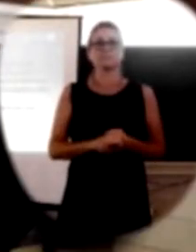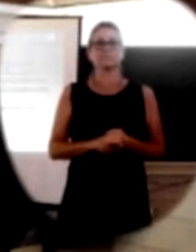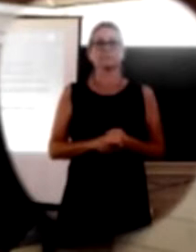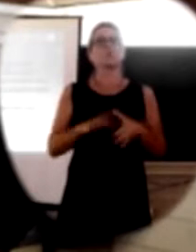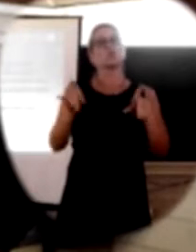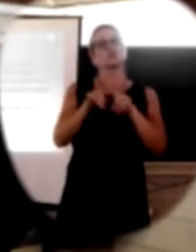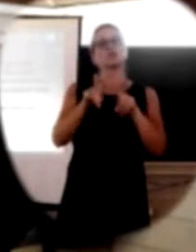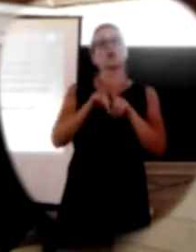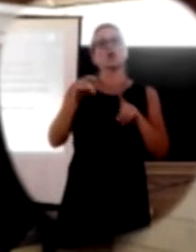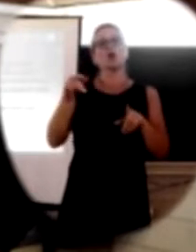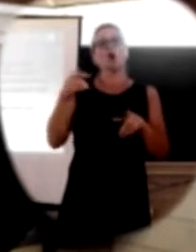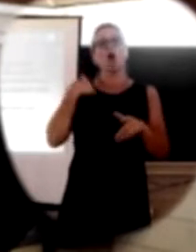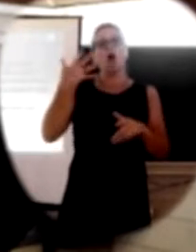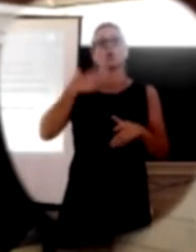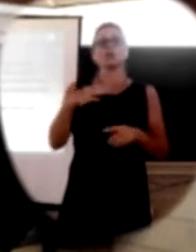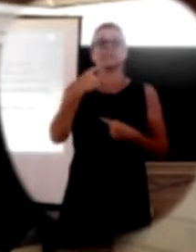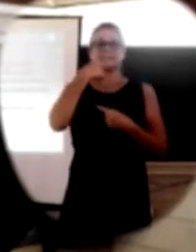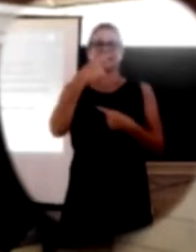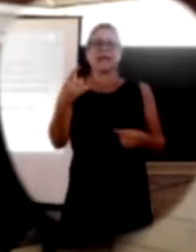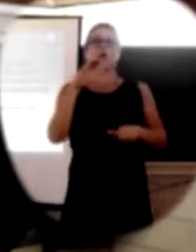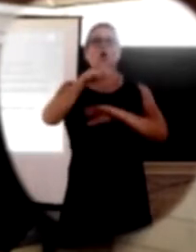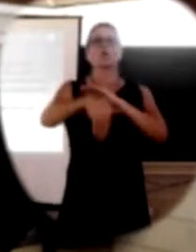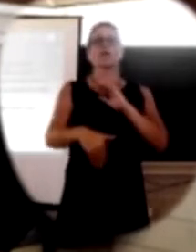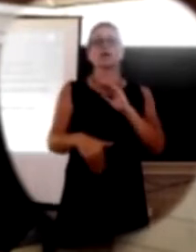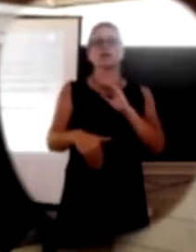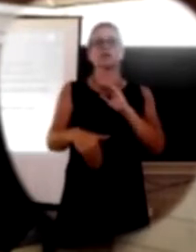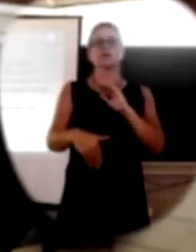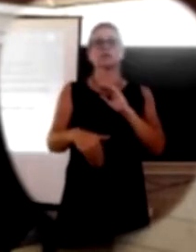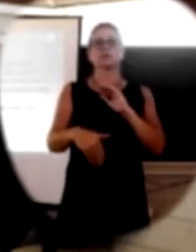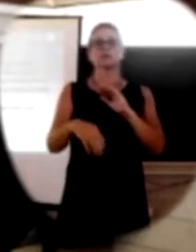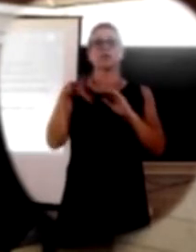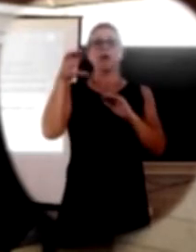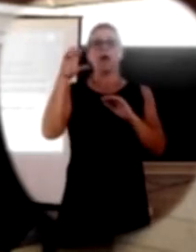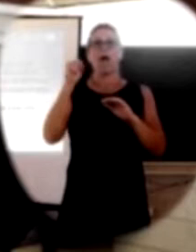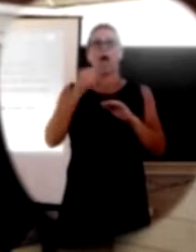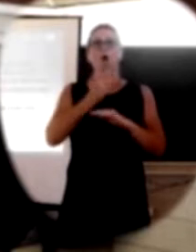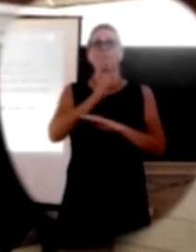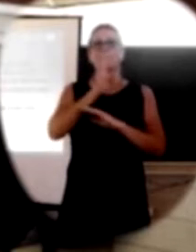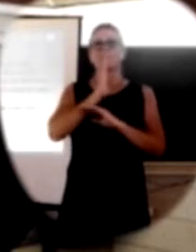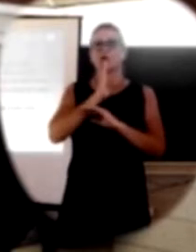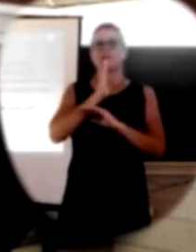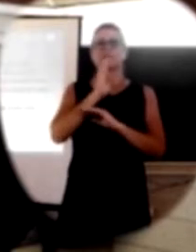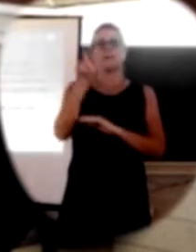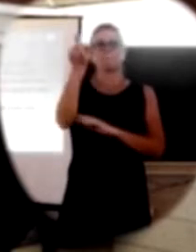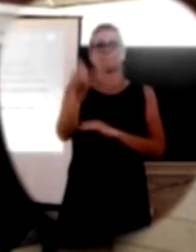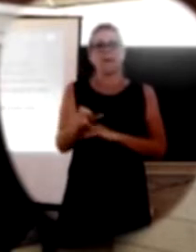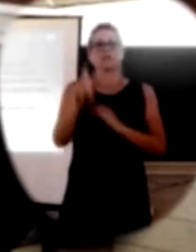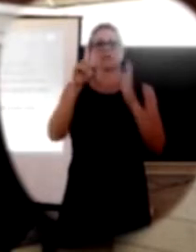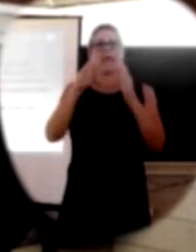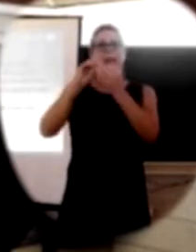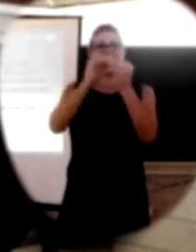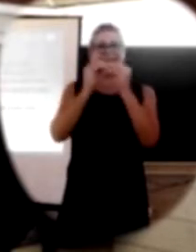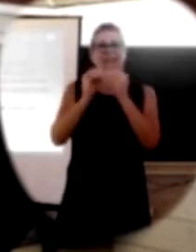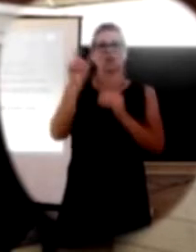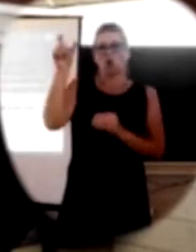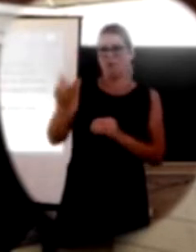I also just want to mention Kerry, our private patient liaison officer, asked